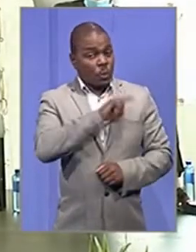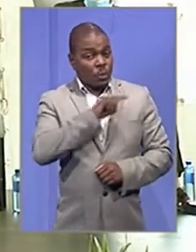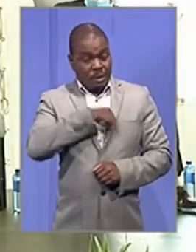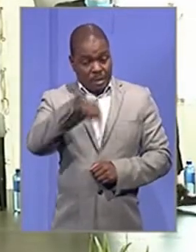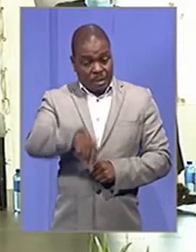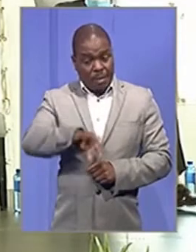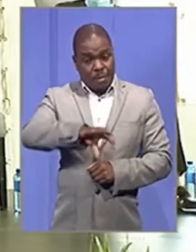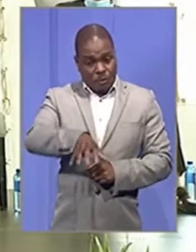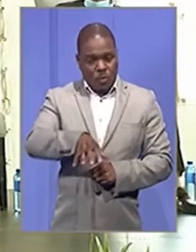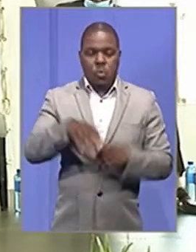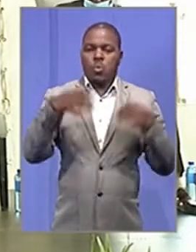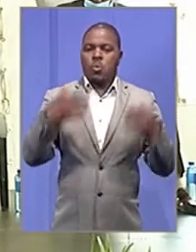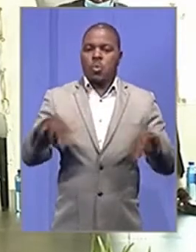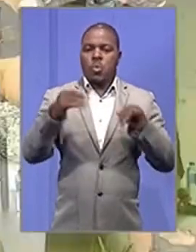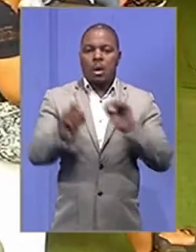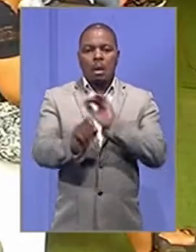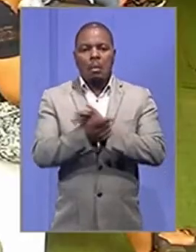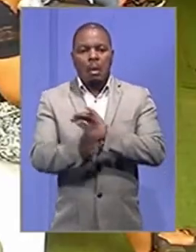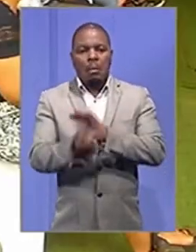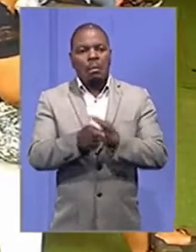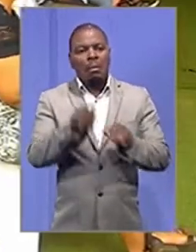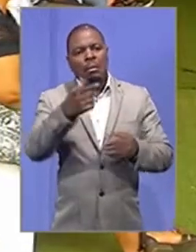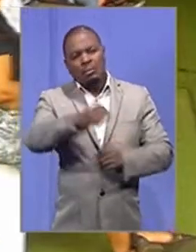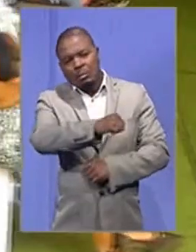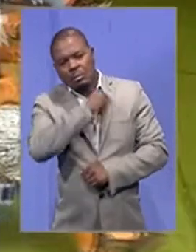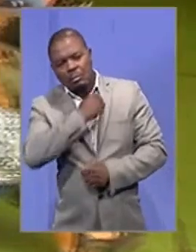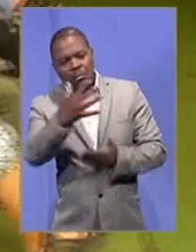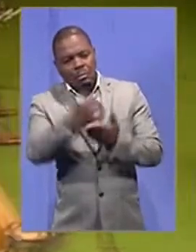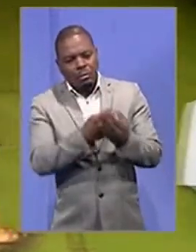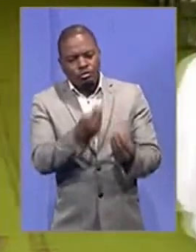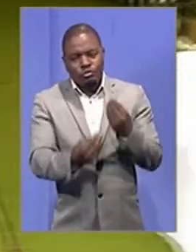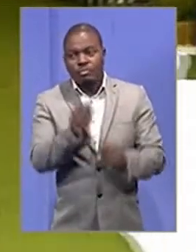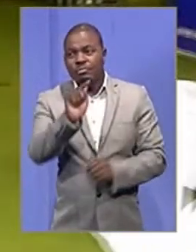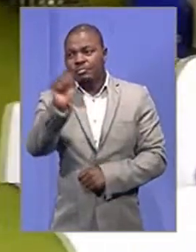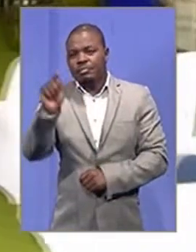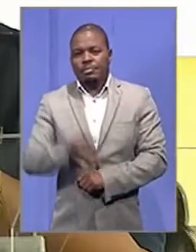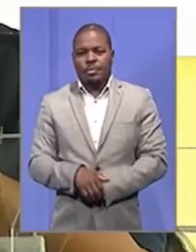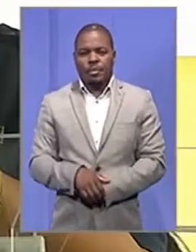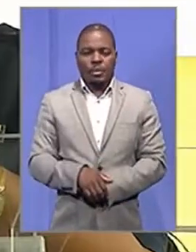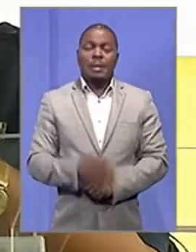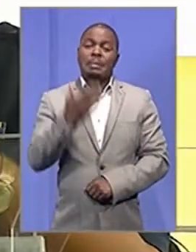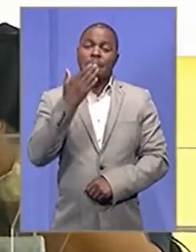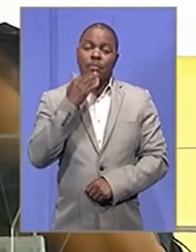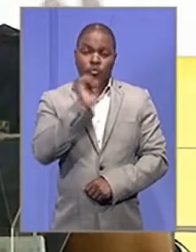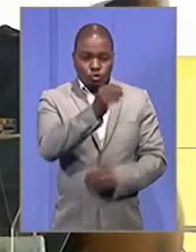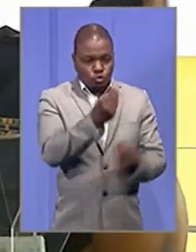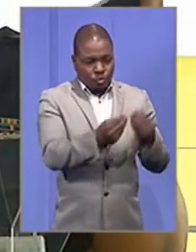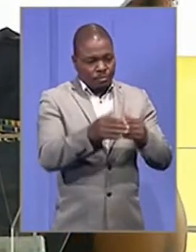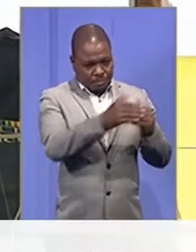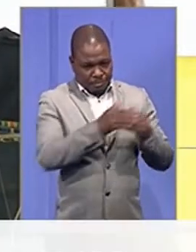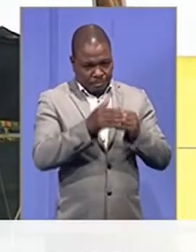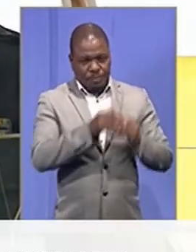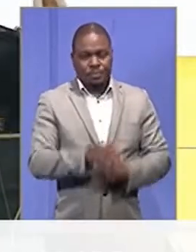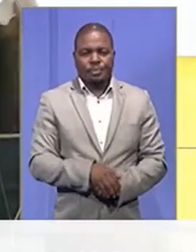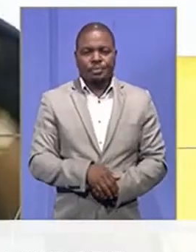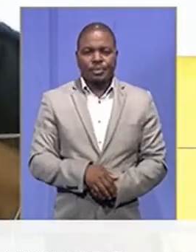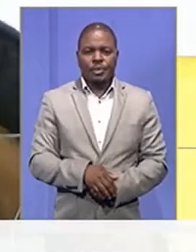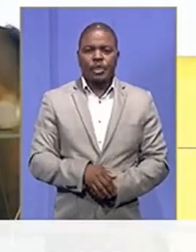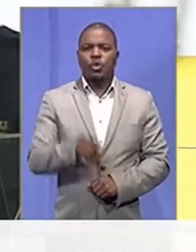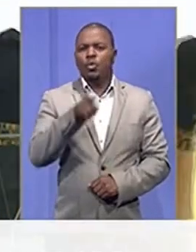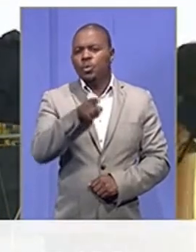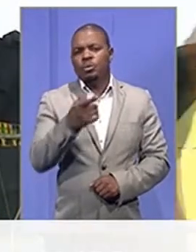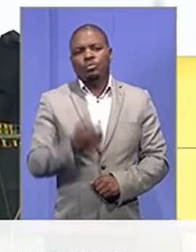ya godimo ya ditiragalo tša go thopa le go tšhabiša bana. Please look after your children. Don't actually